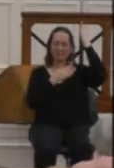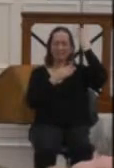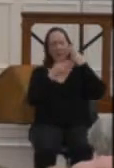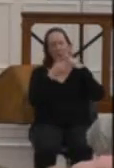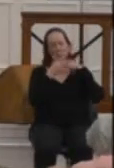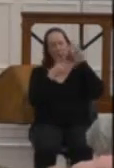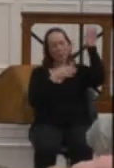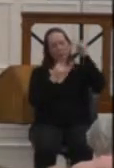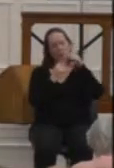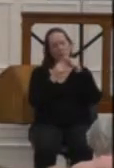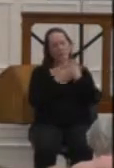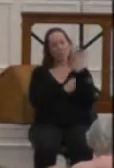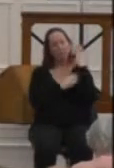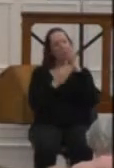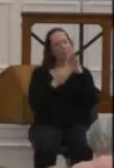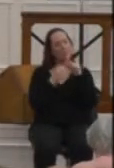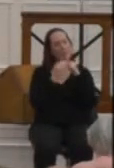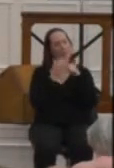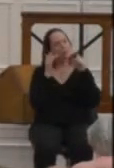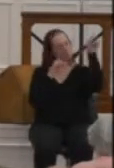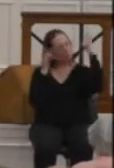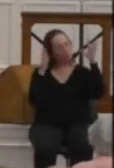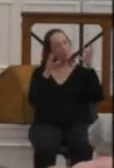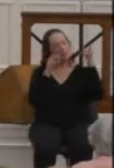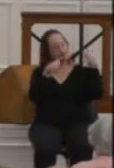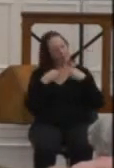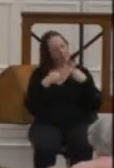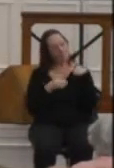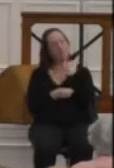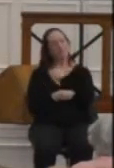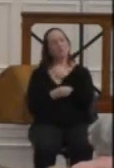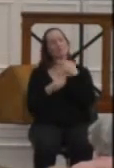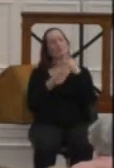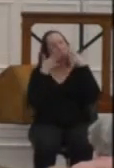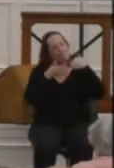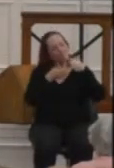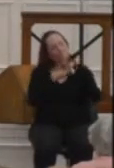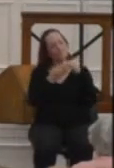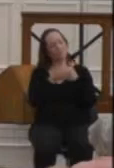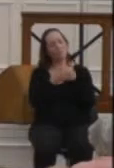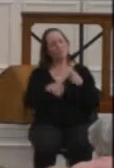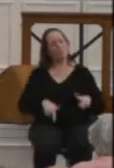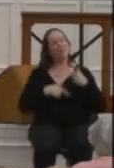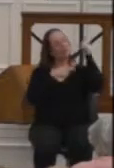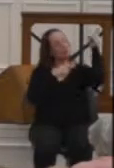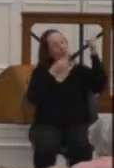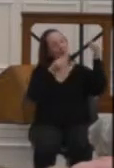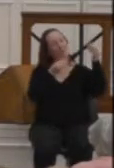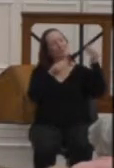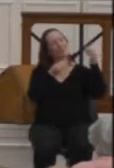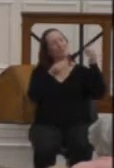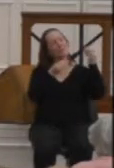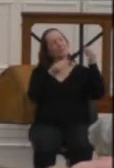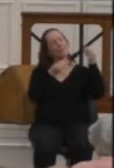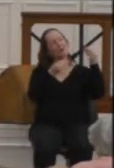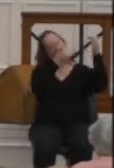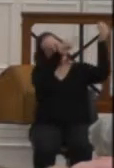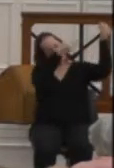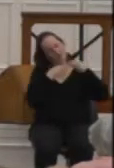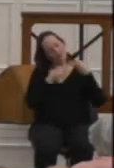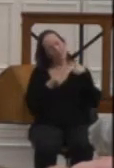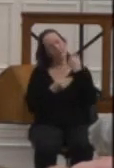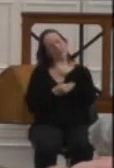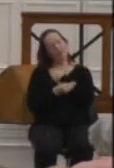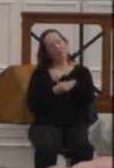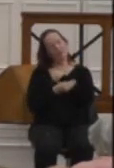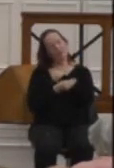given us, and especially focusing on the new life that you have entrusted to our care, I pray, Lord, that you